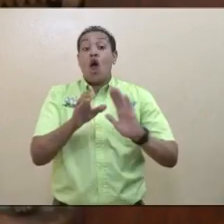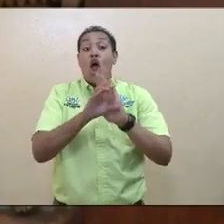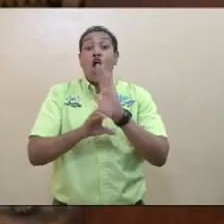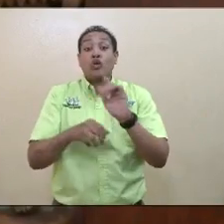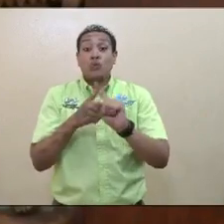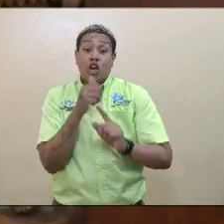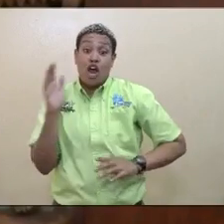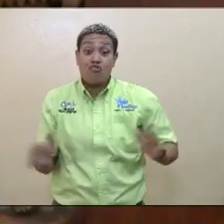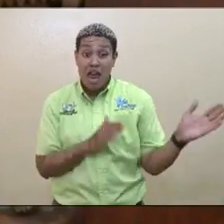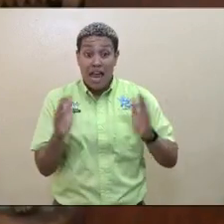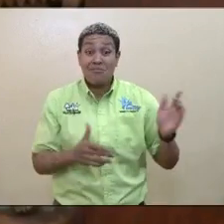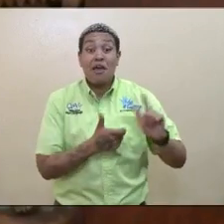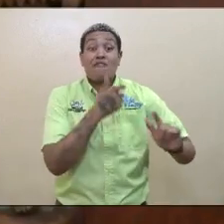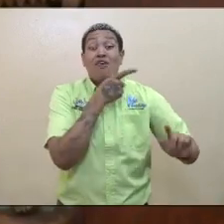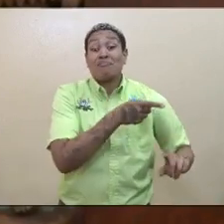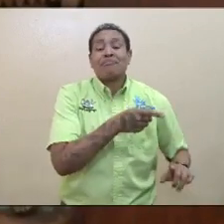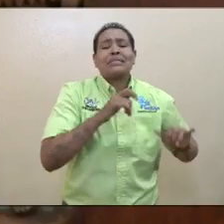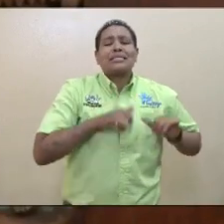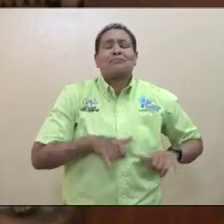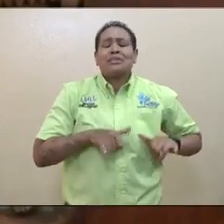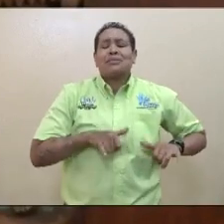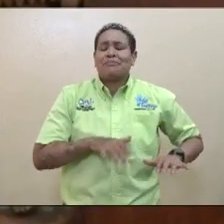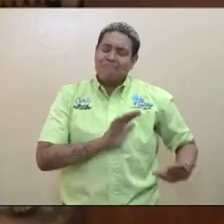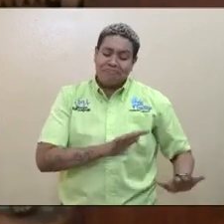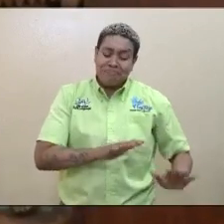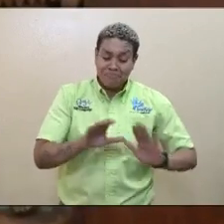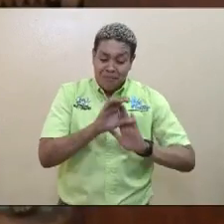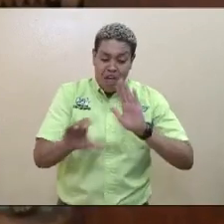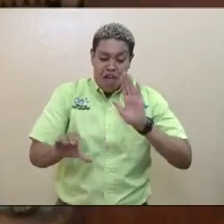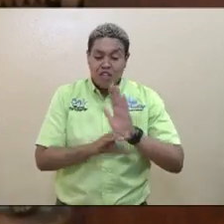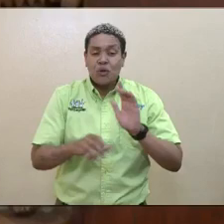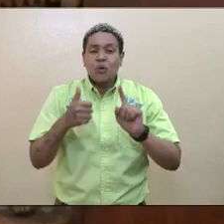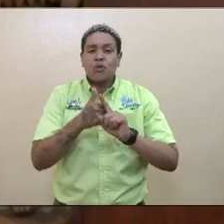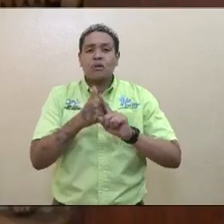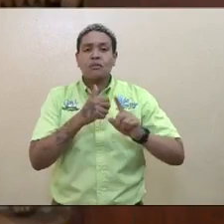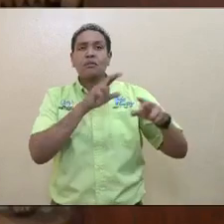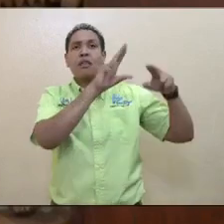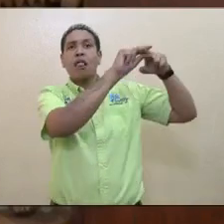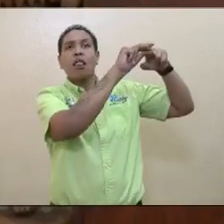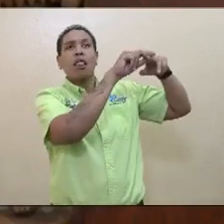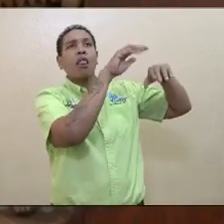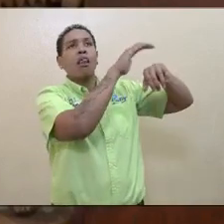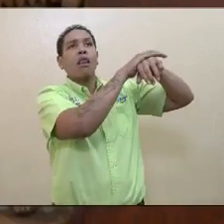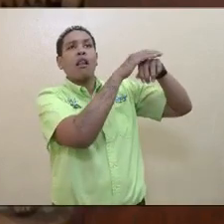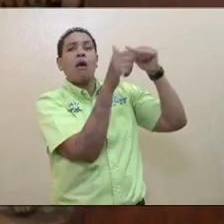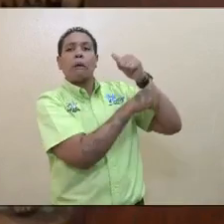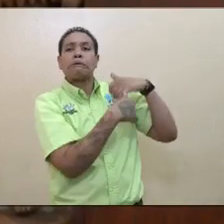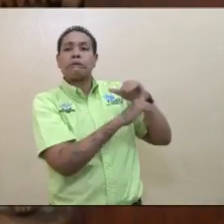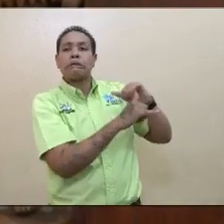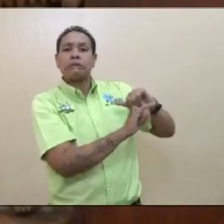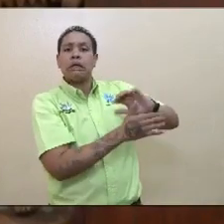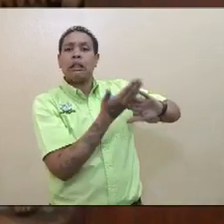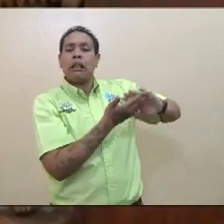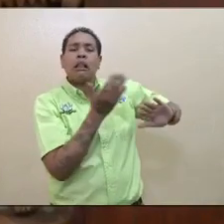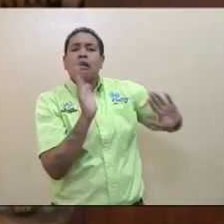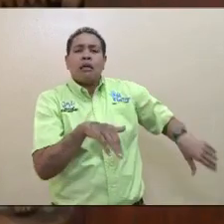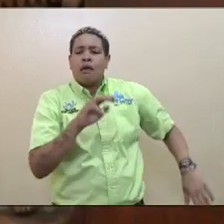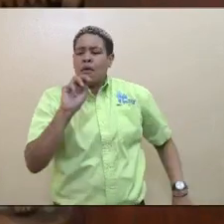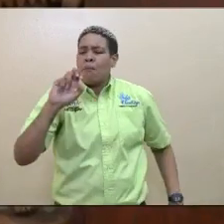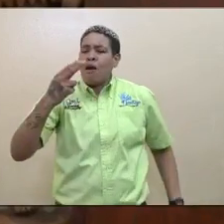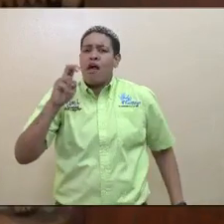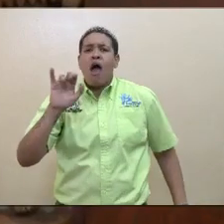constitutional arrangements from that of a constitutional monarchy to one where